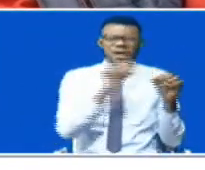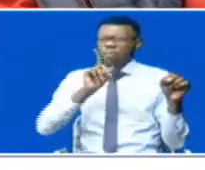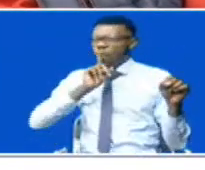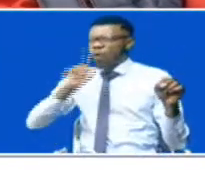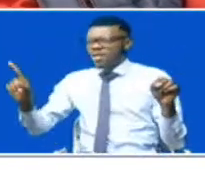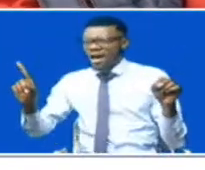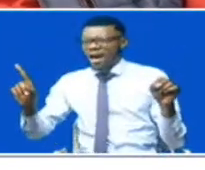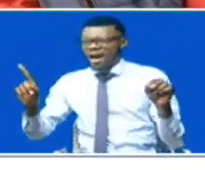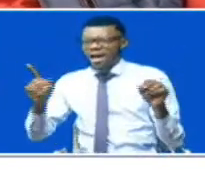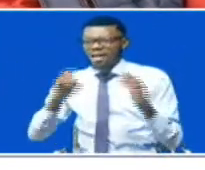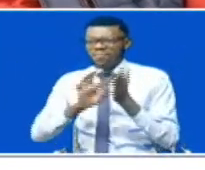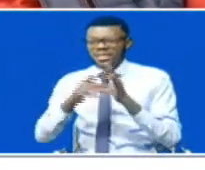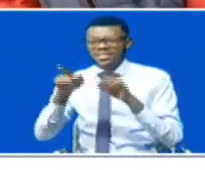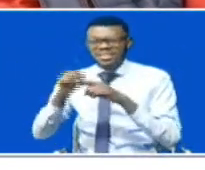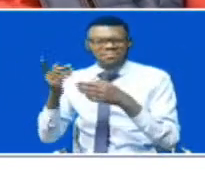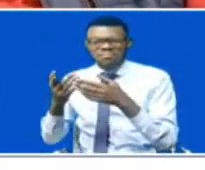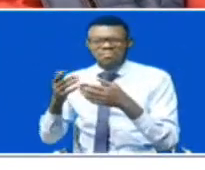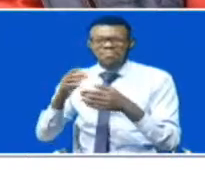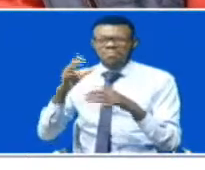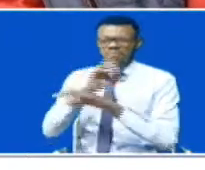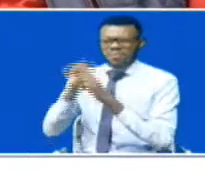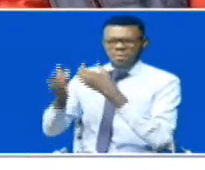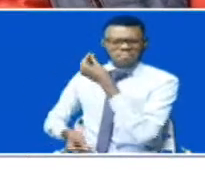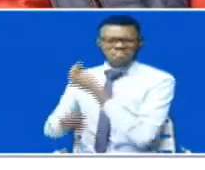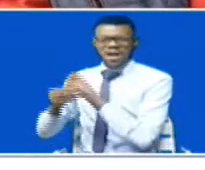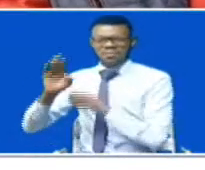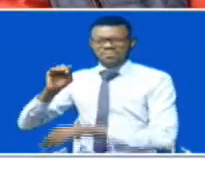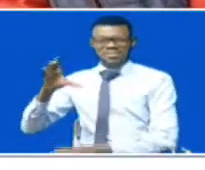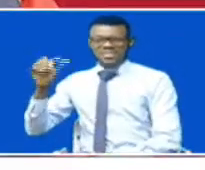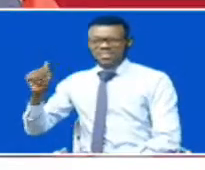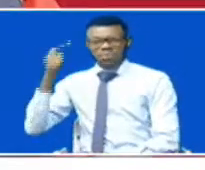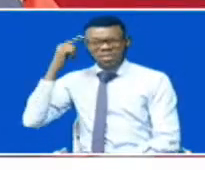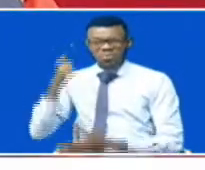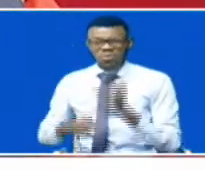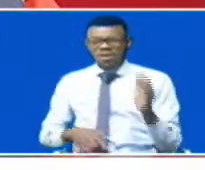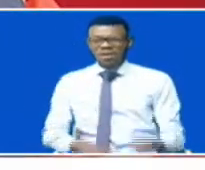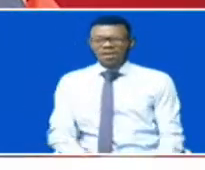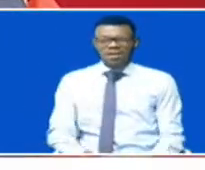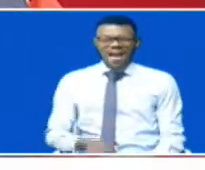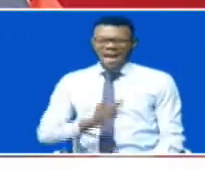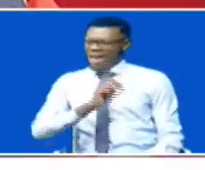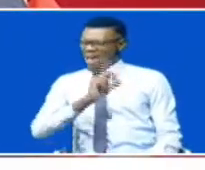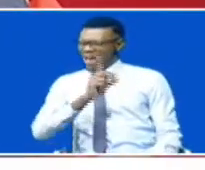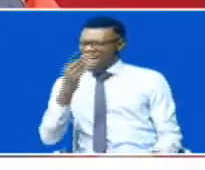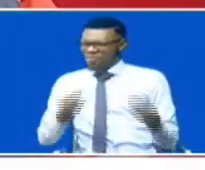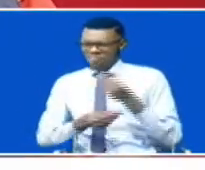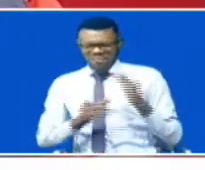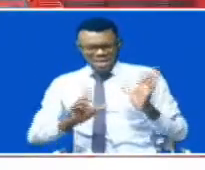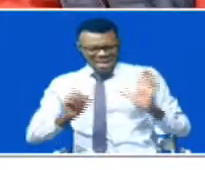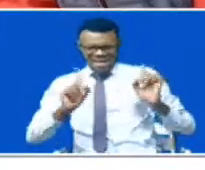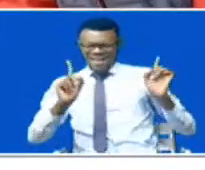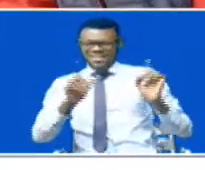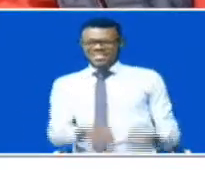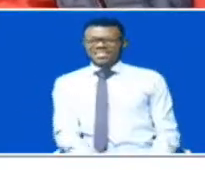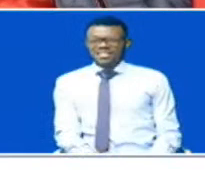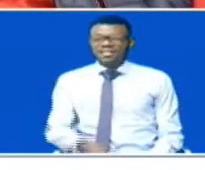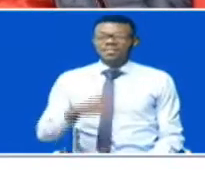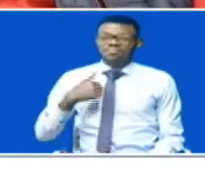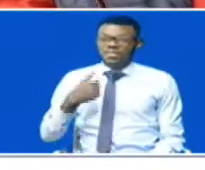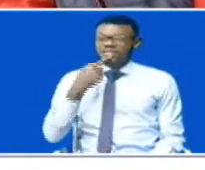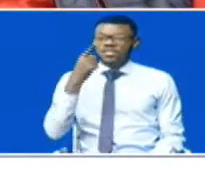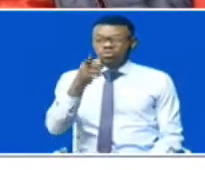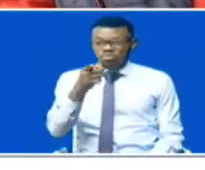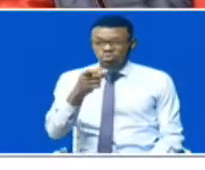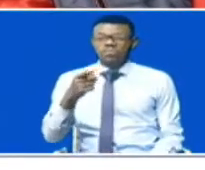it sounds like a bribe. Which is it to you? You don't expect me to say it's a bribe. You tell me what you it is. You know, yes. Let me tell you.